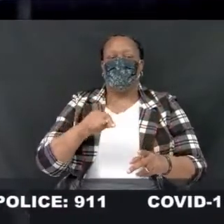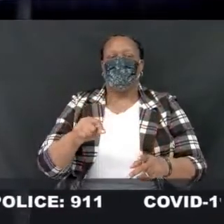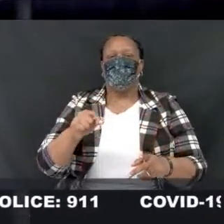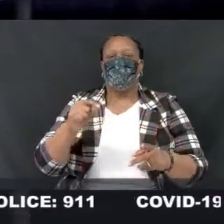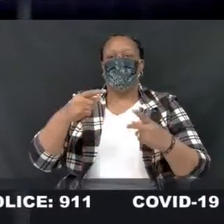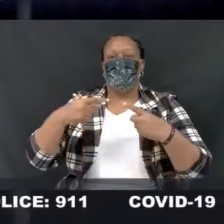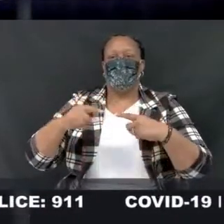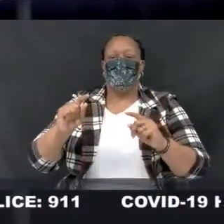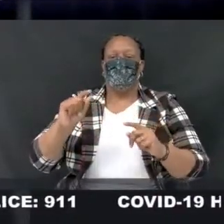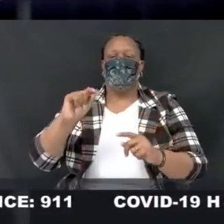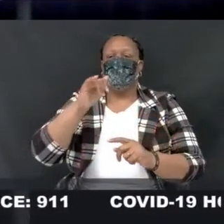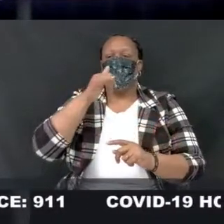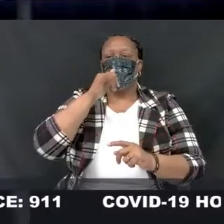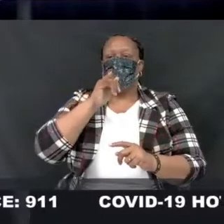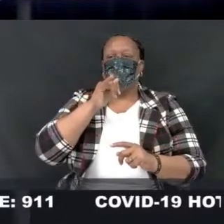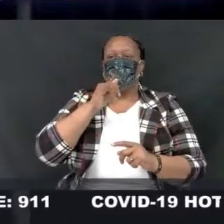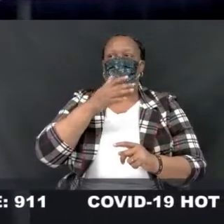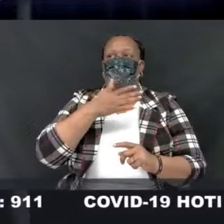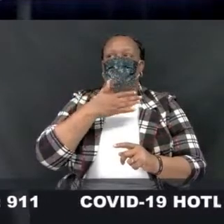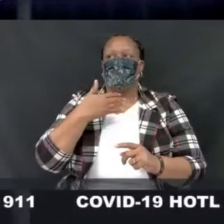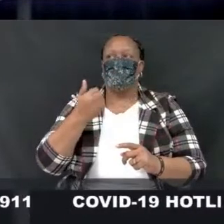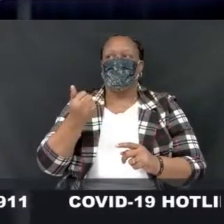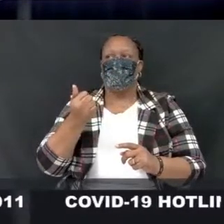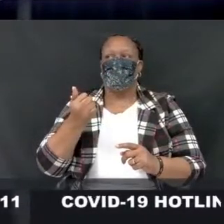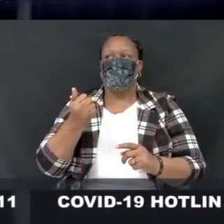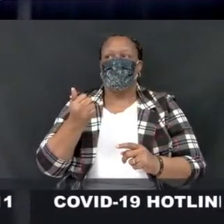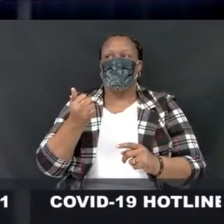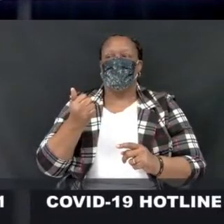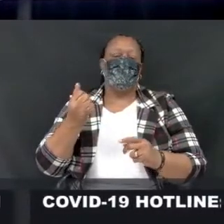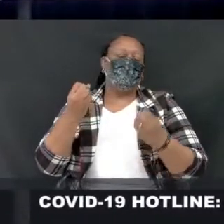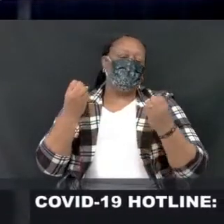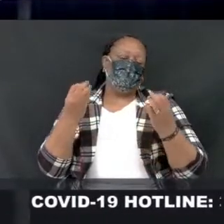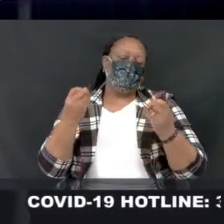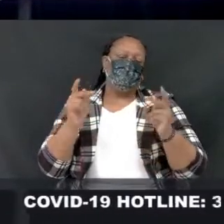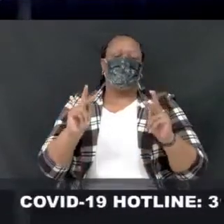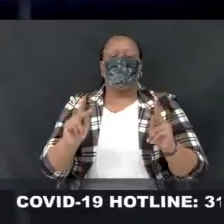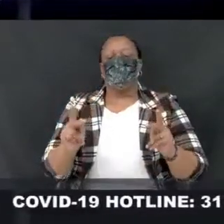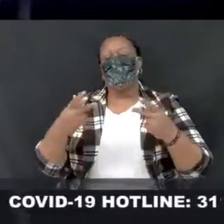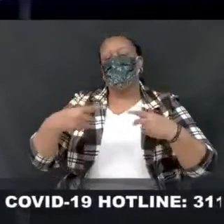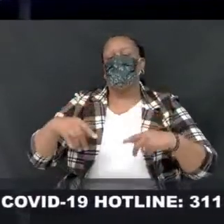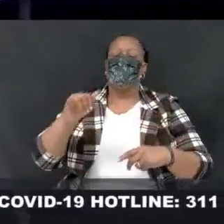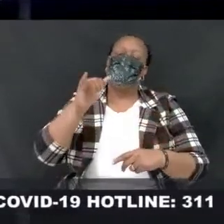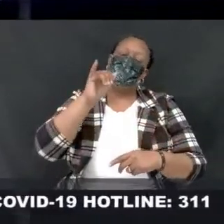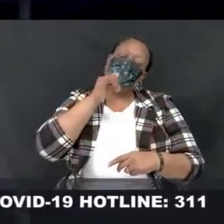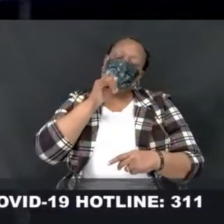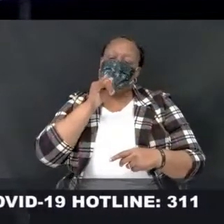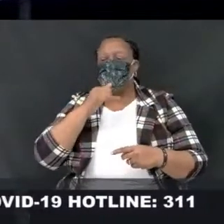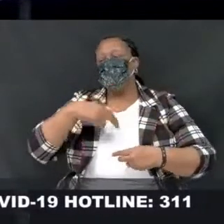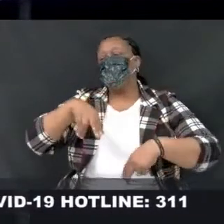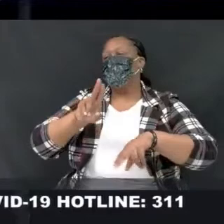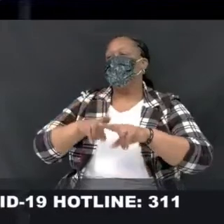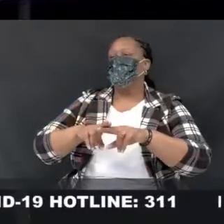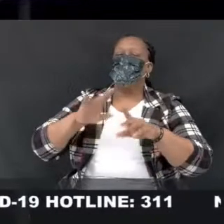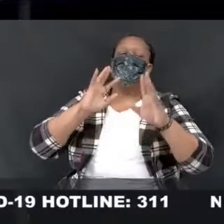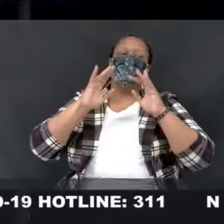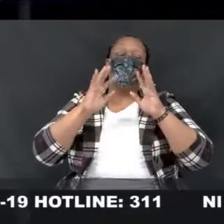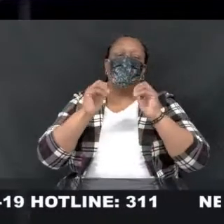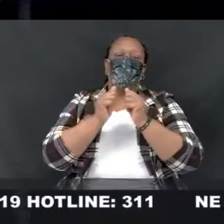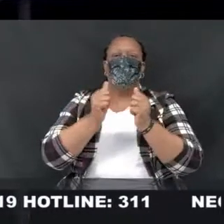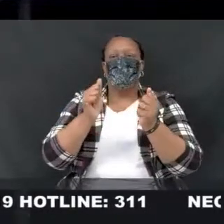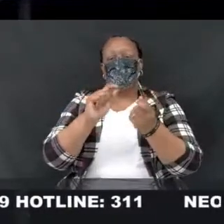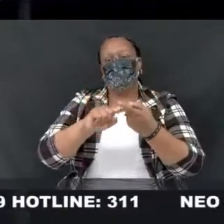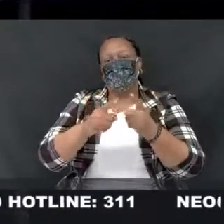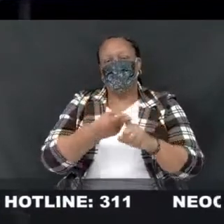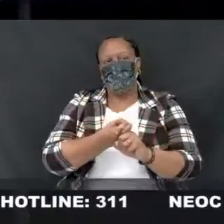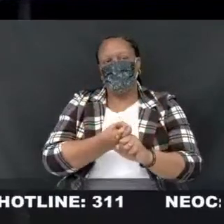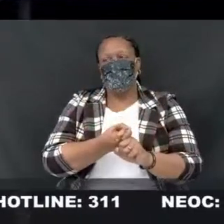music, and meeting with friends is an ideal way to unwind after a long week. The